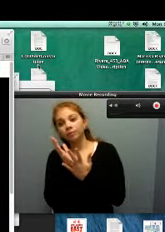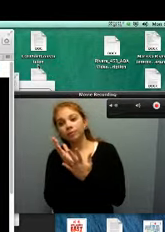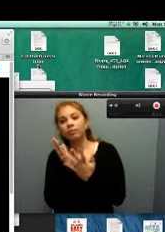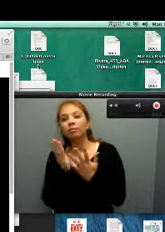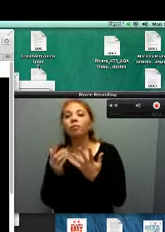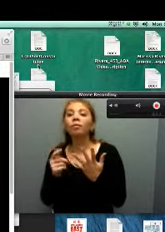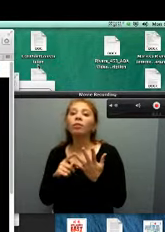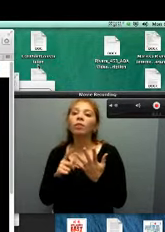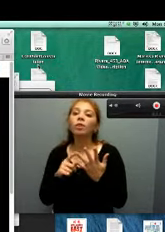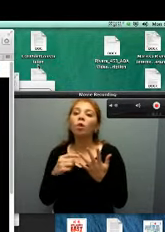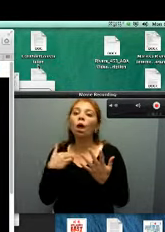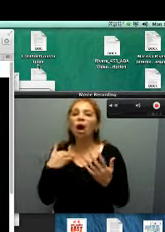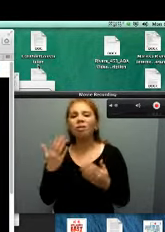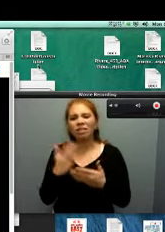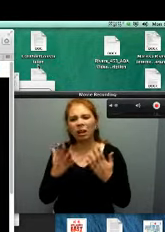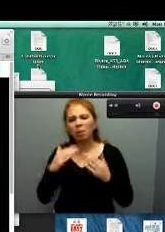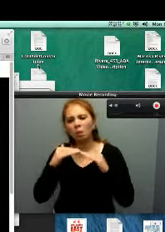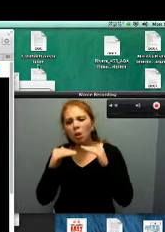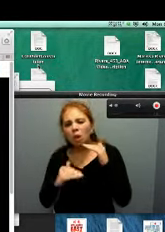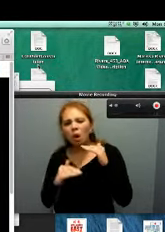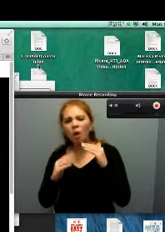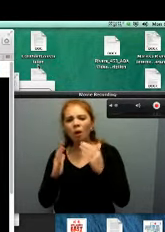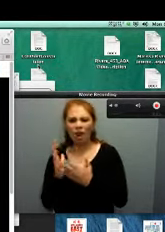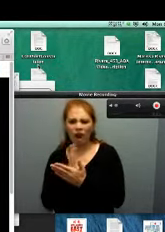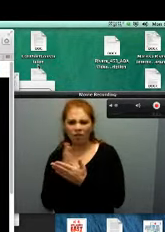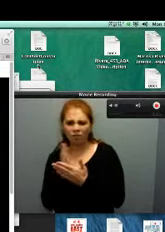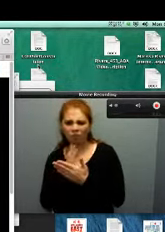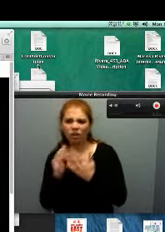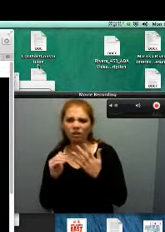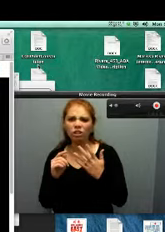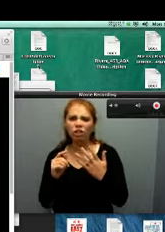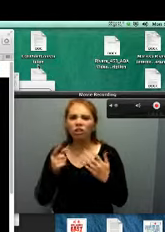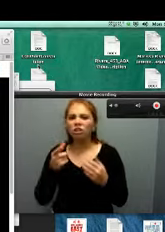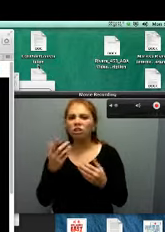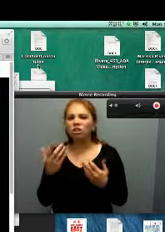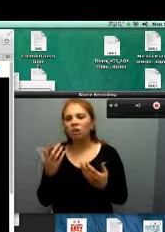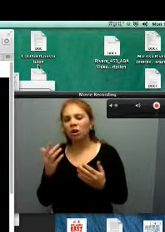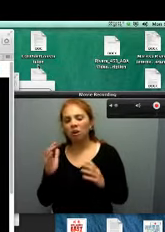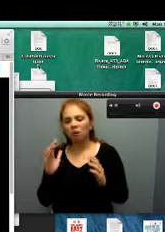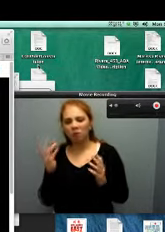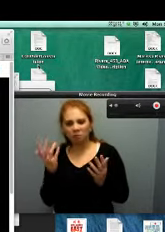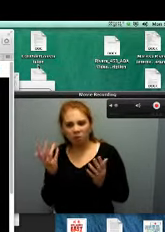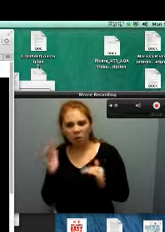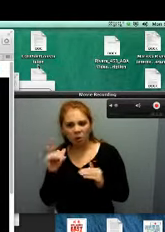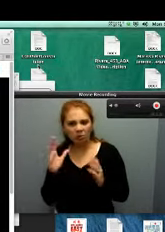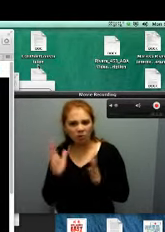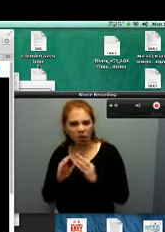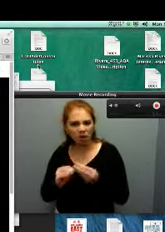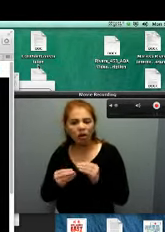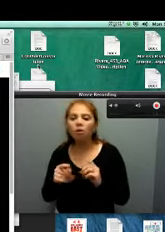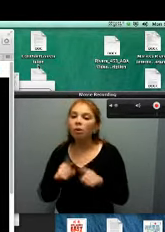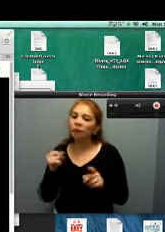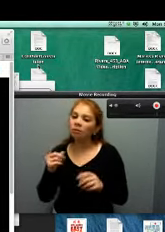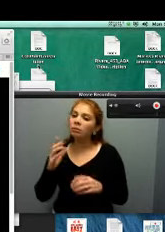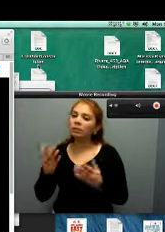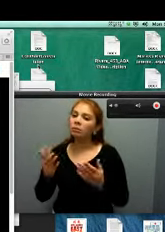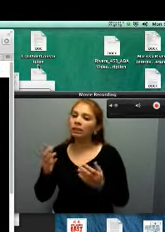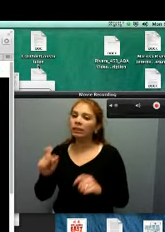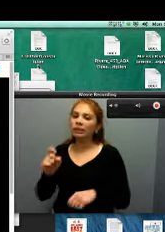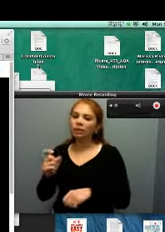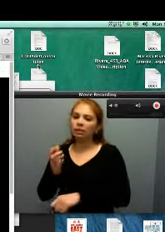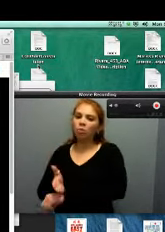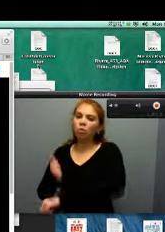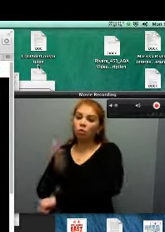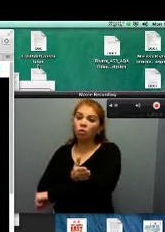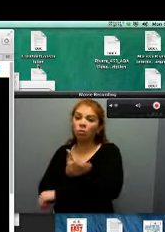And then we have a couple of below average ratings, which hopefully you won't have to use, but if you do, we have a needs improvement.